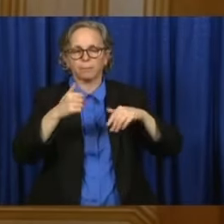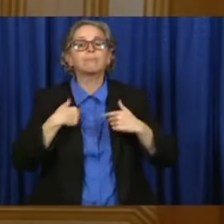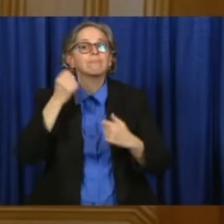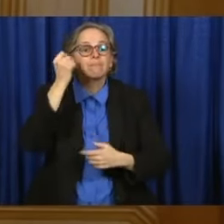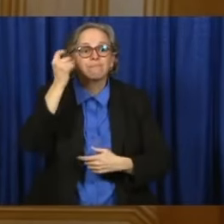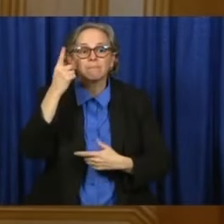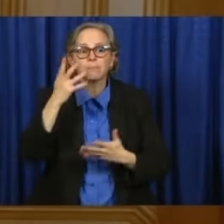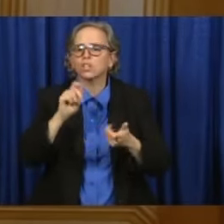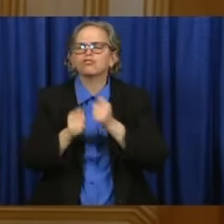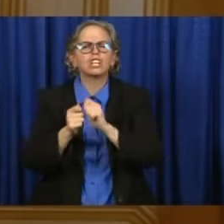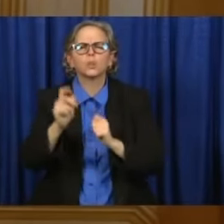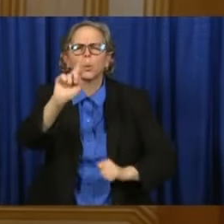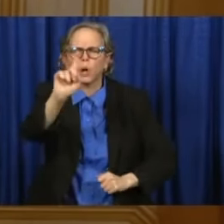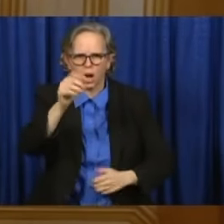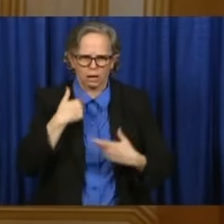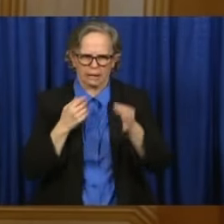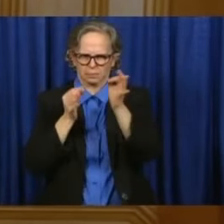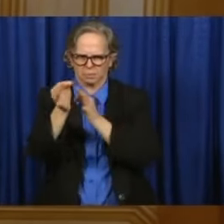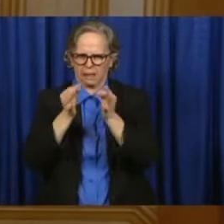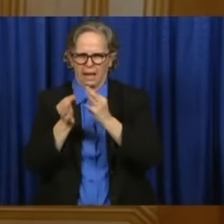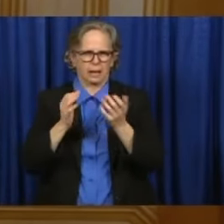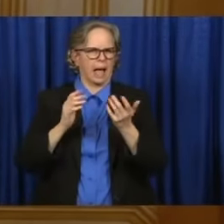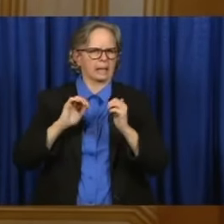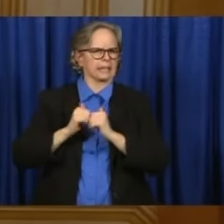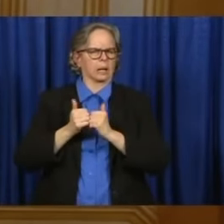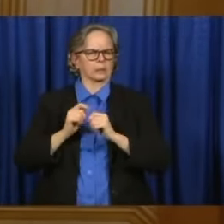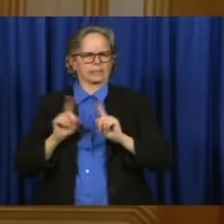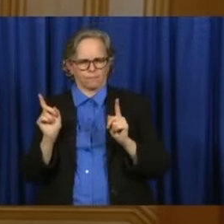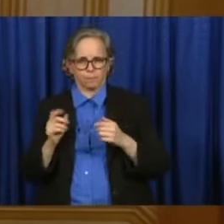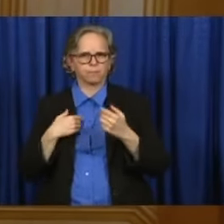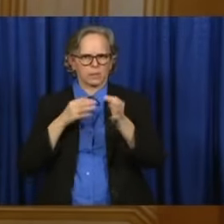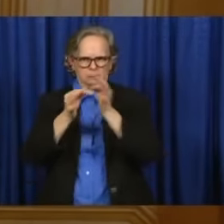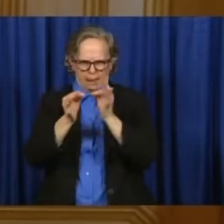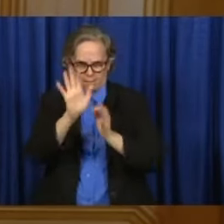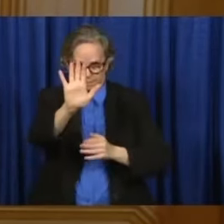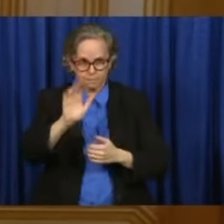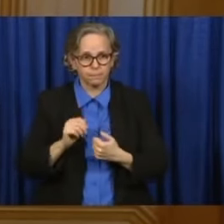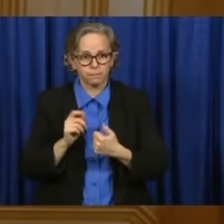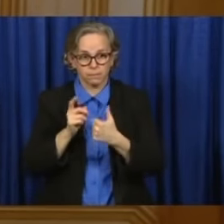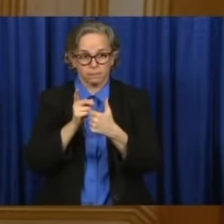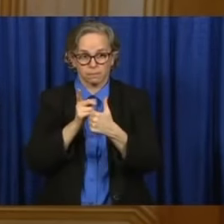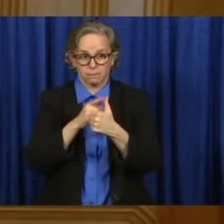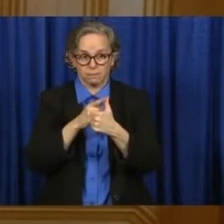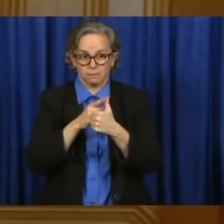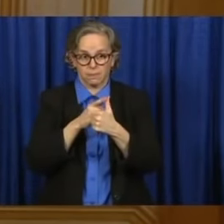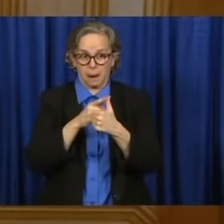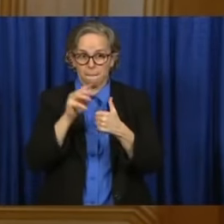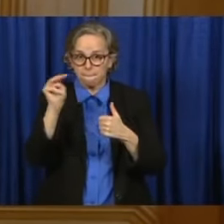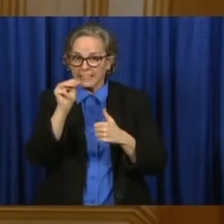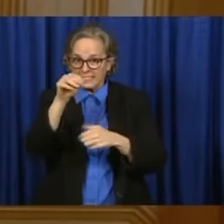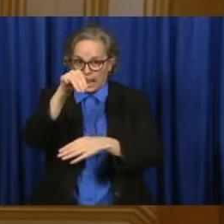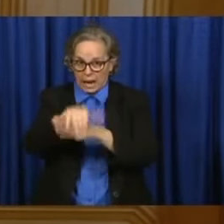some of the additions that you will see in this order. Again, this does not go into effect until Monday night.